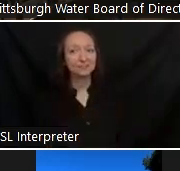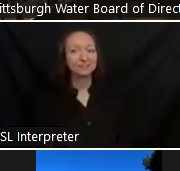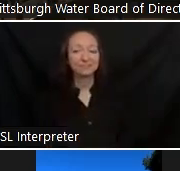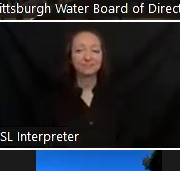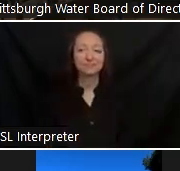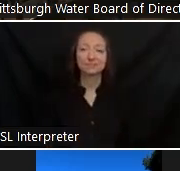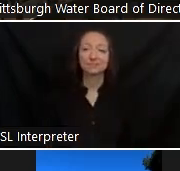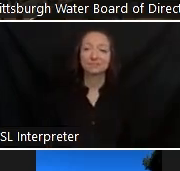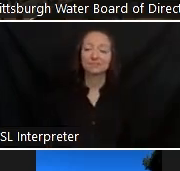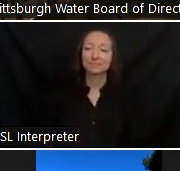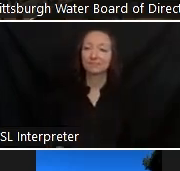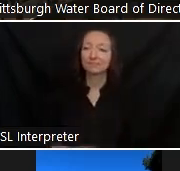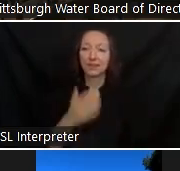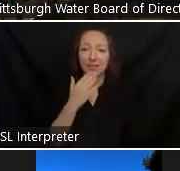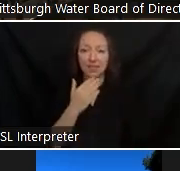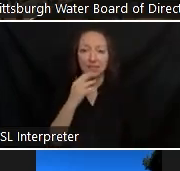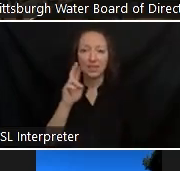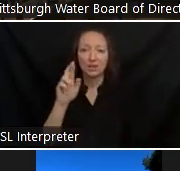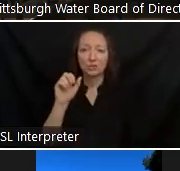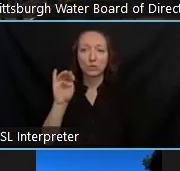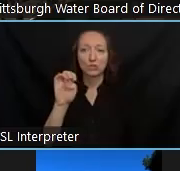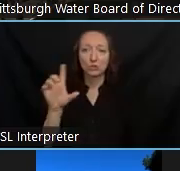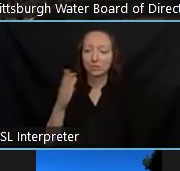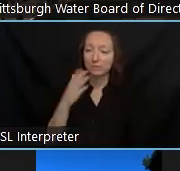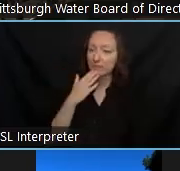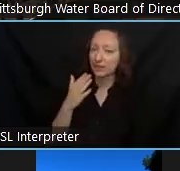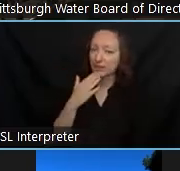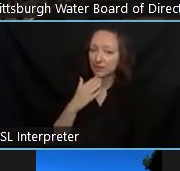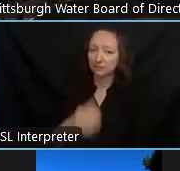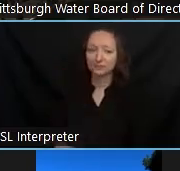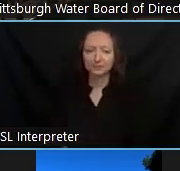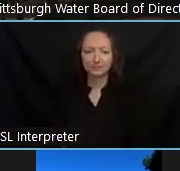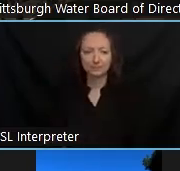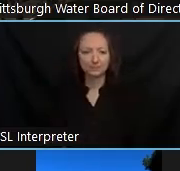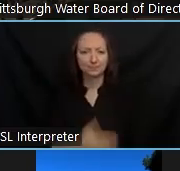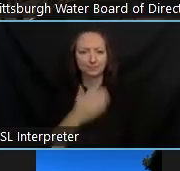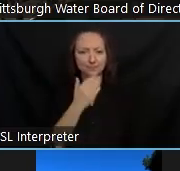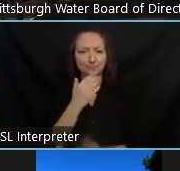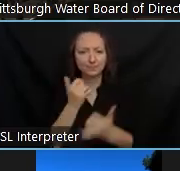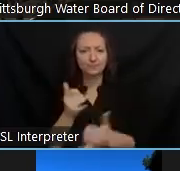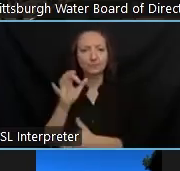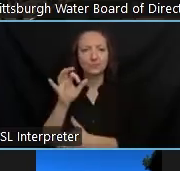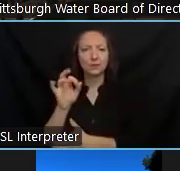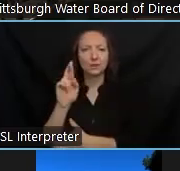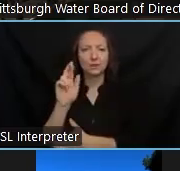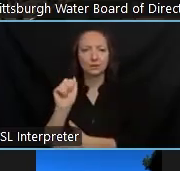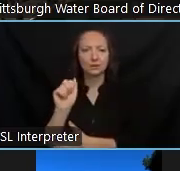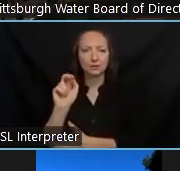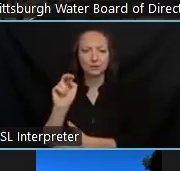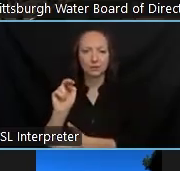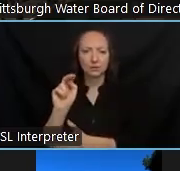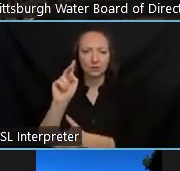Okay, Thank you, Rachel. thank you. Frank Sederi, Chief Operations and Environmental Compliance Officer.